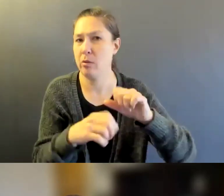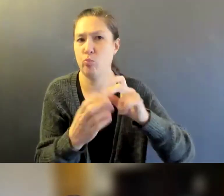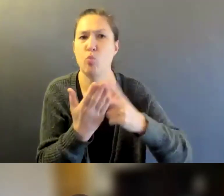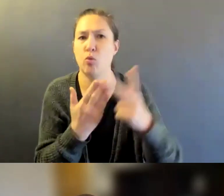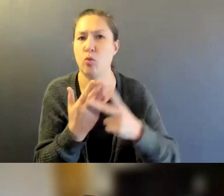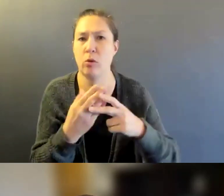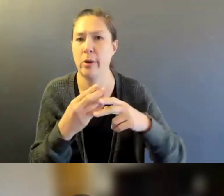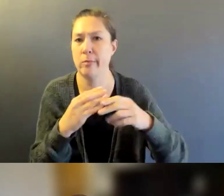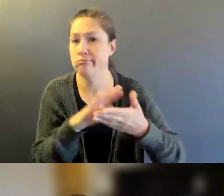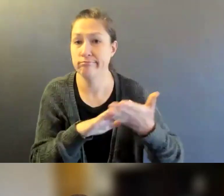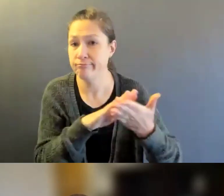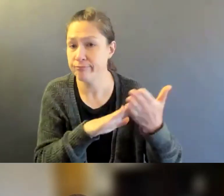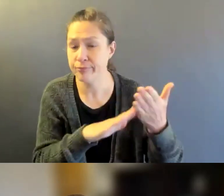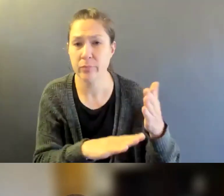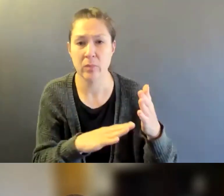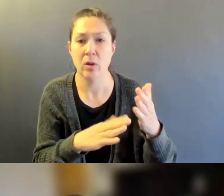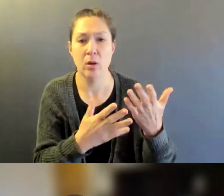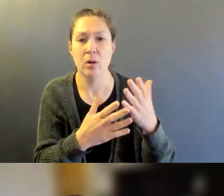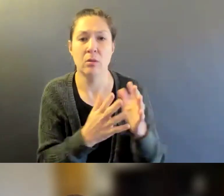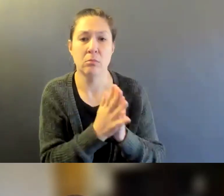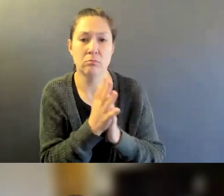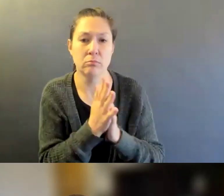to help others understand.